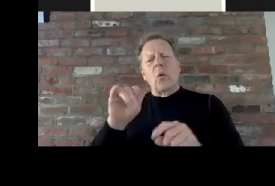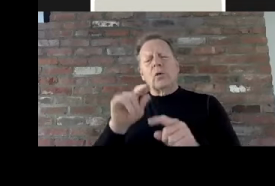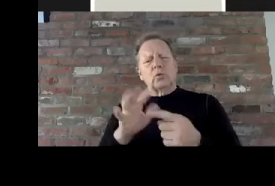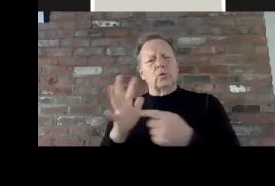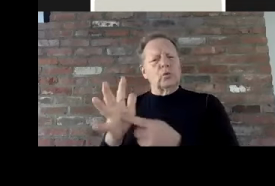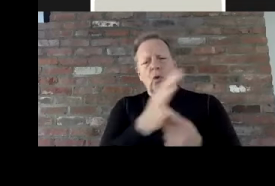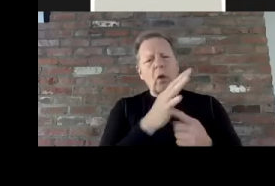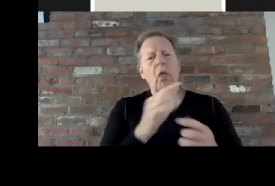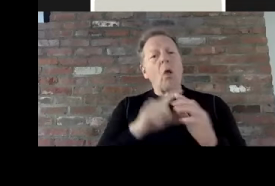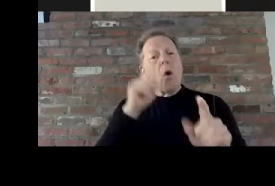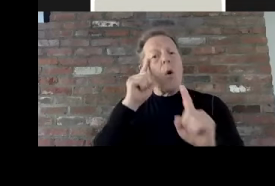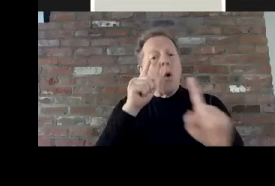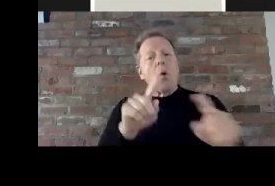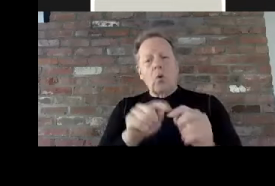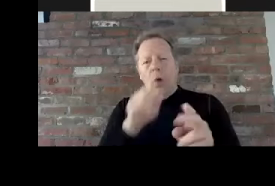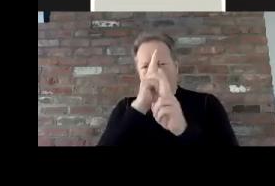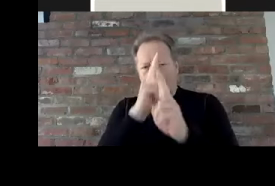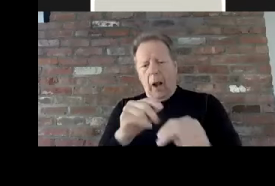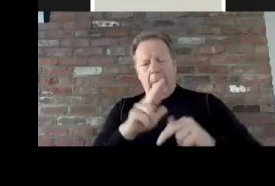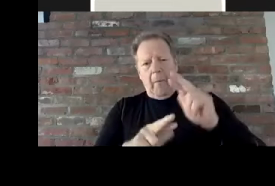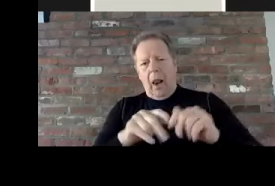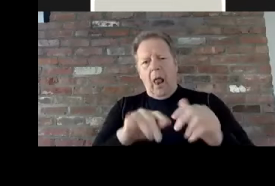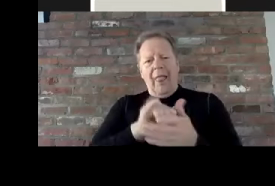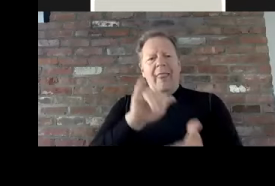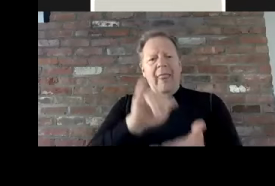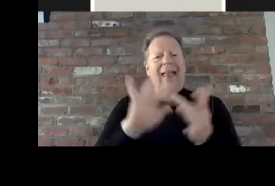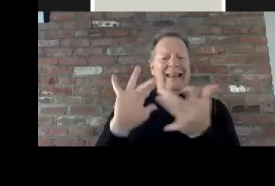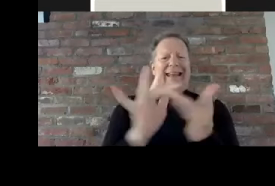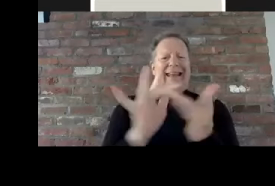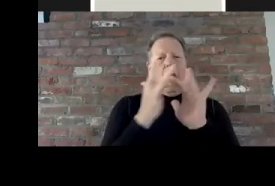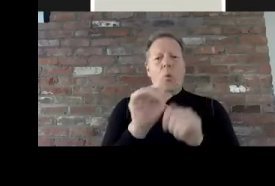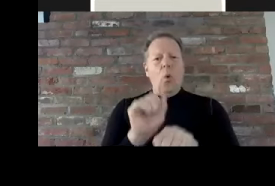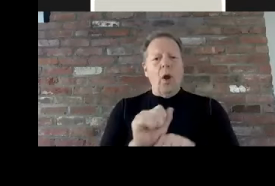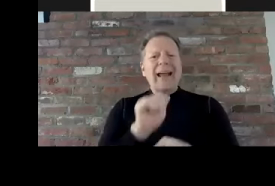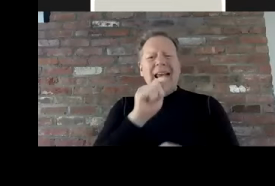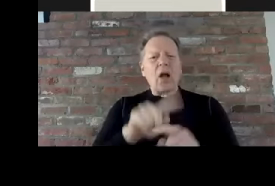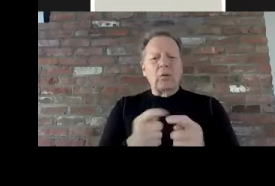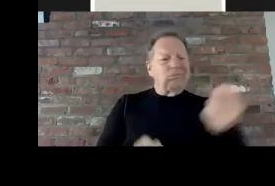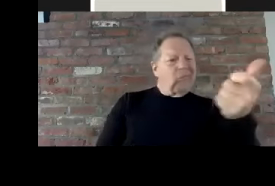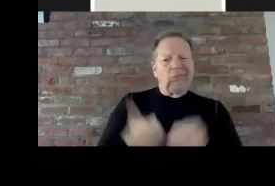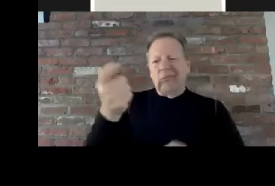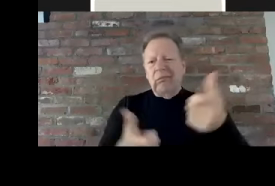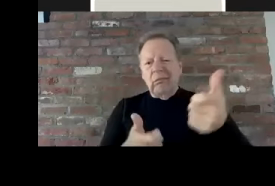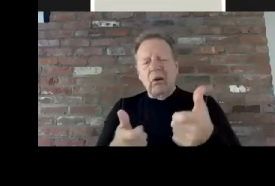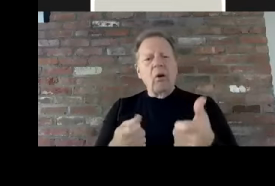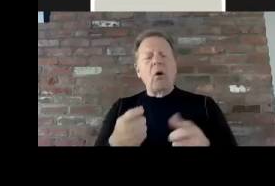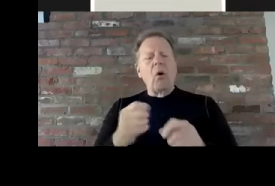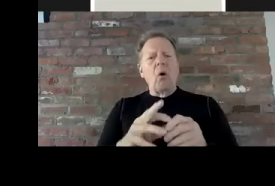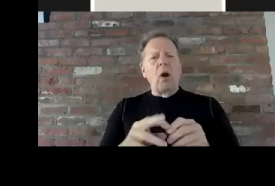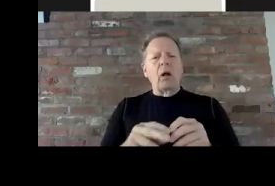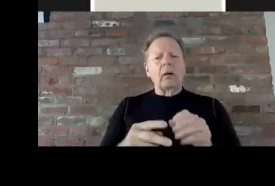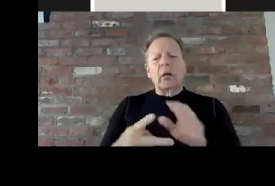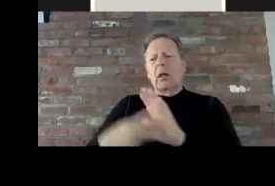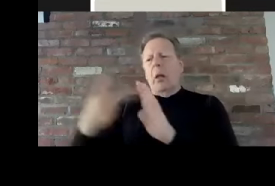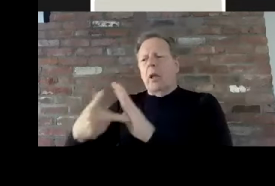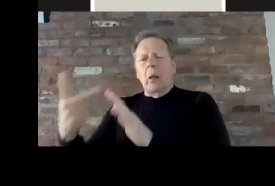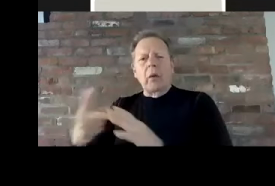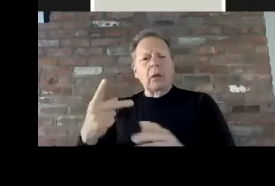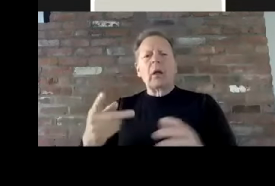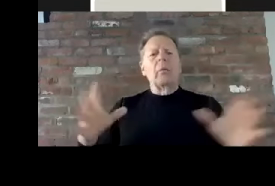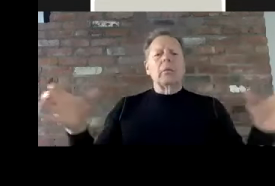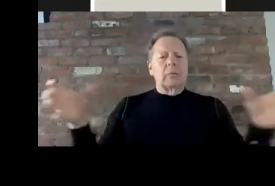outlined, the goal is to honor and build on that work, not duplicate or supplant it. And that includes leveraging input that you may have already provided